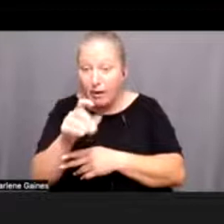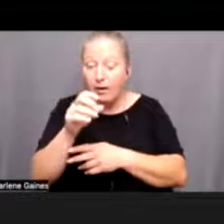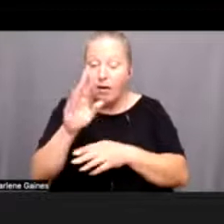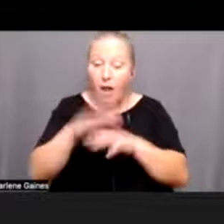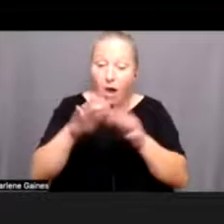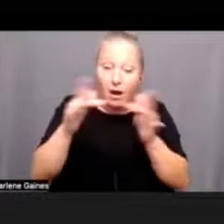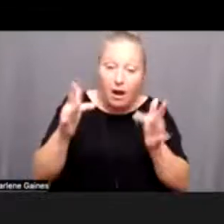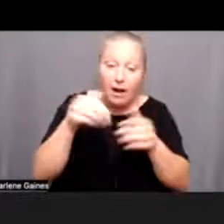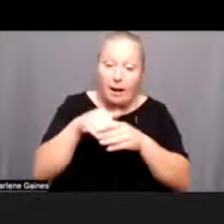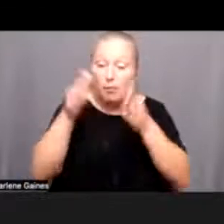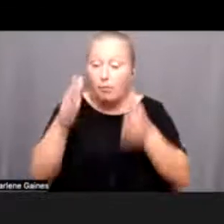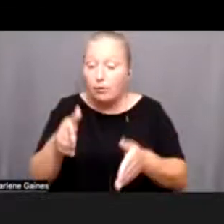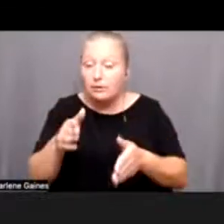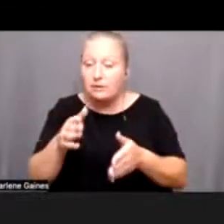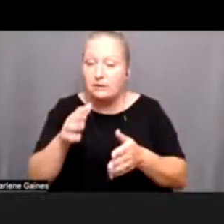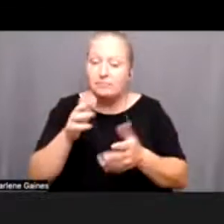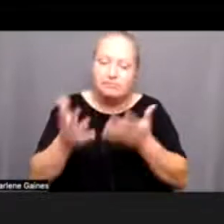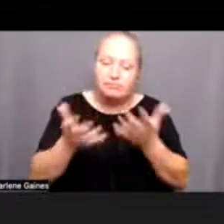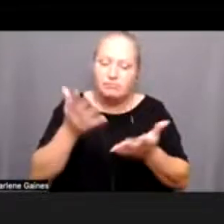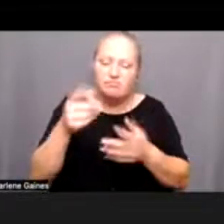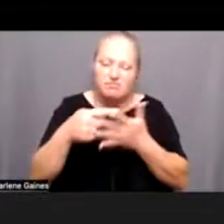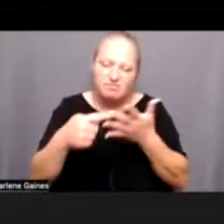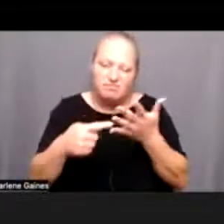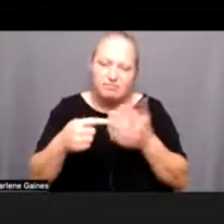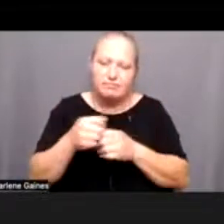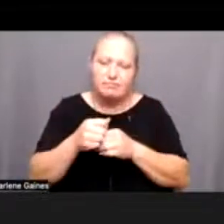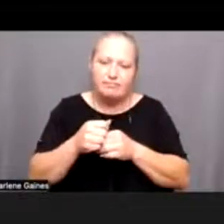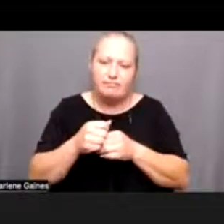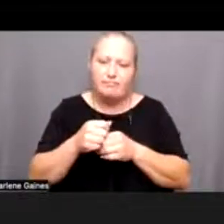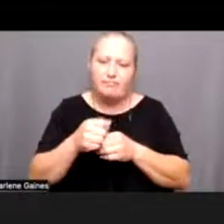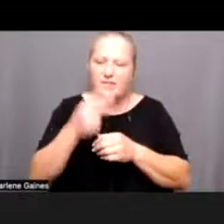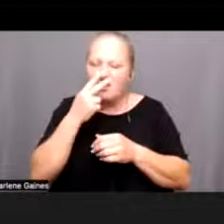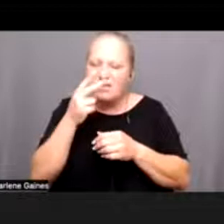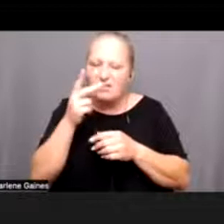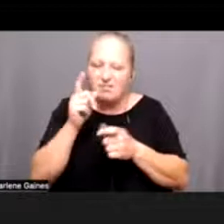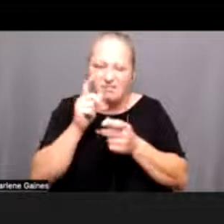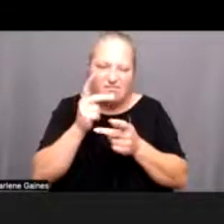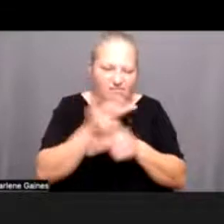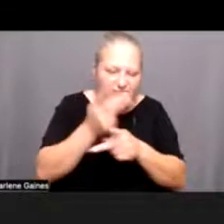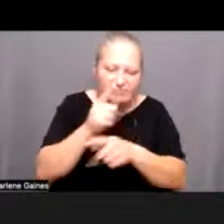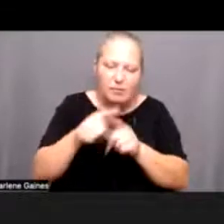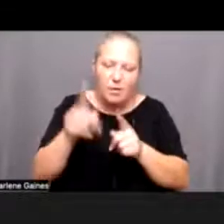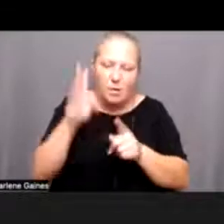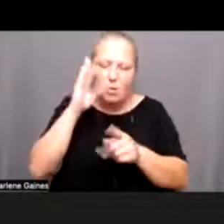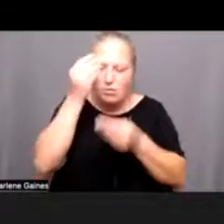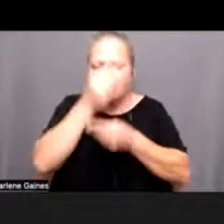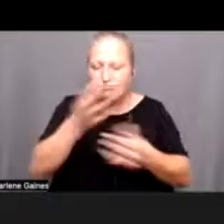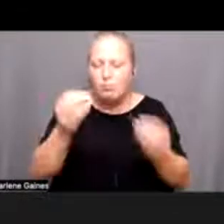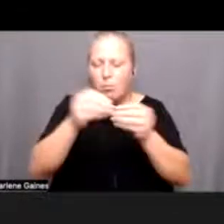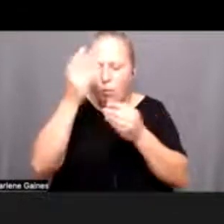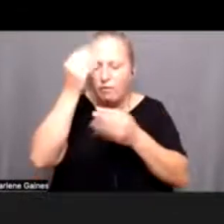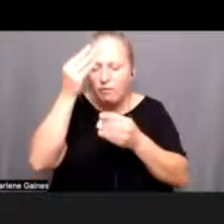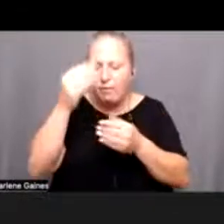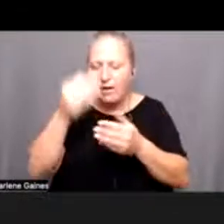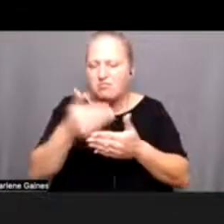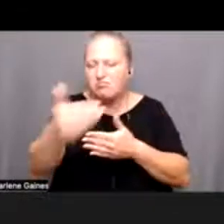in person, and all of those sorts of logistics, but more information to come on that in the next